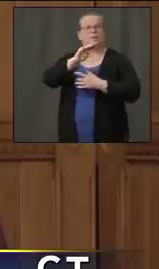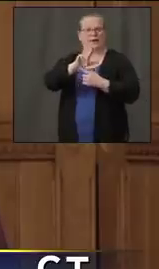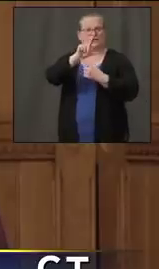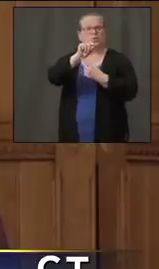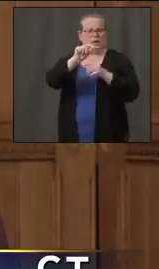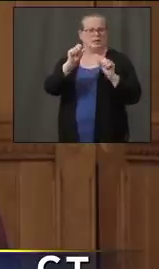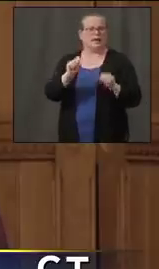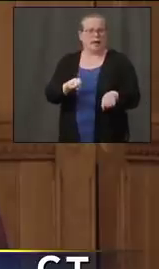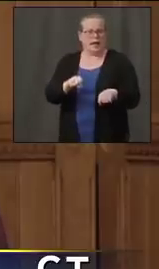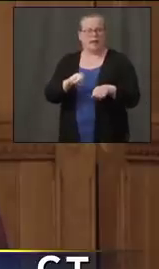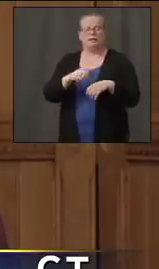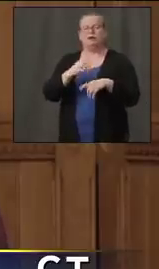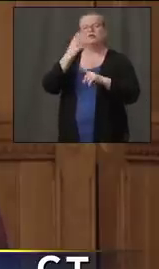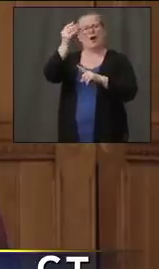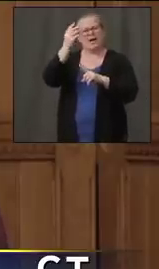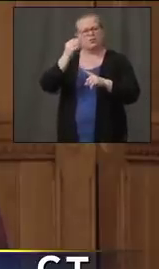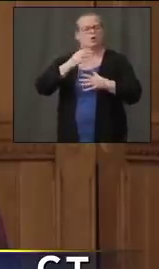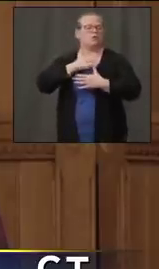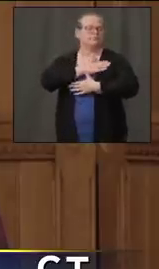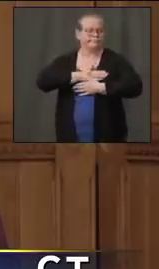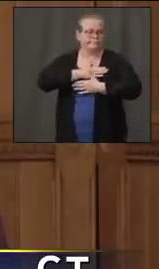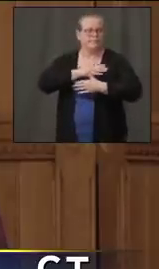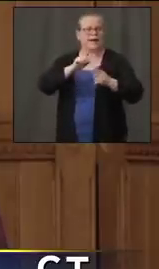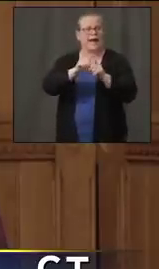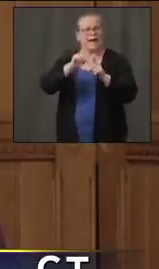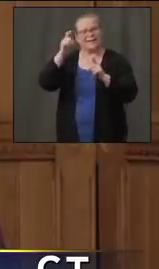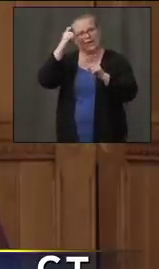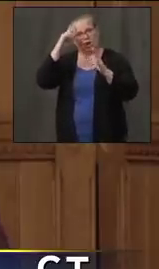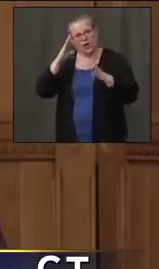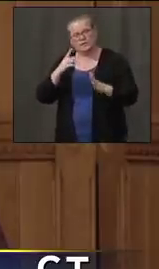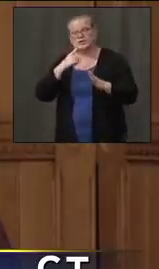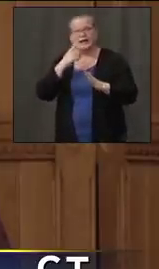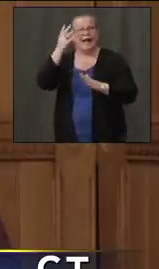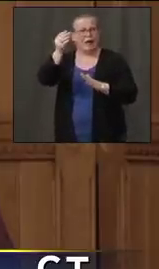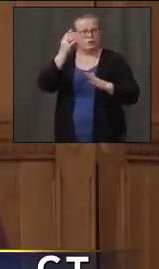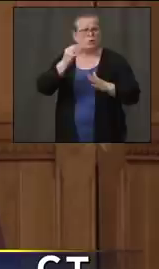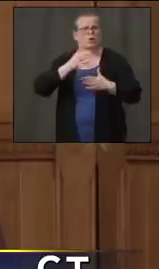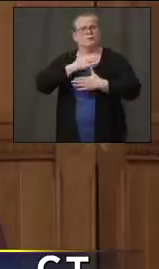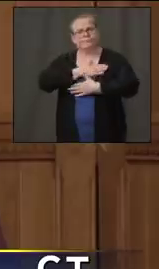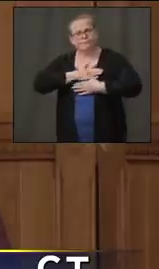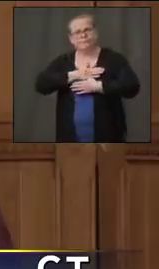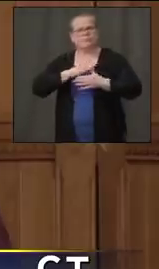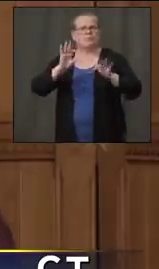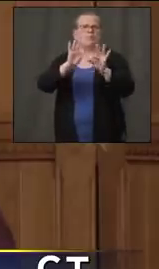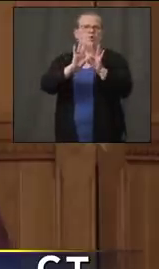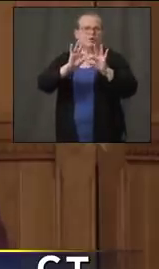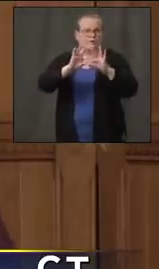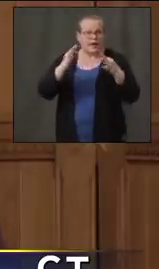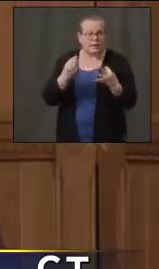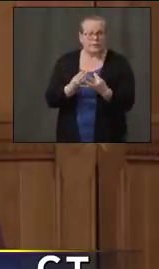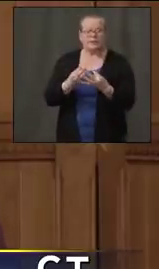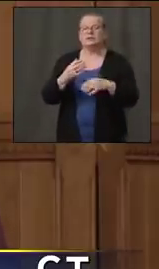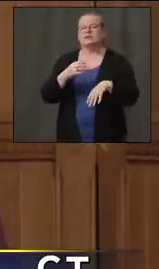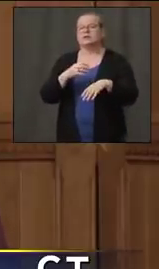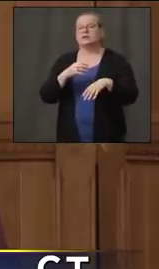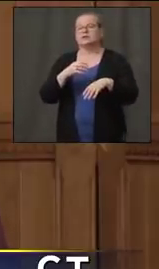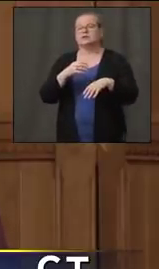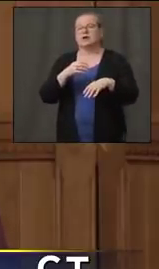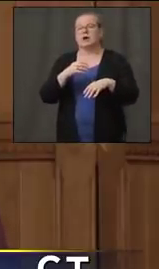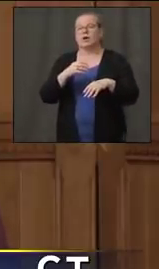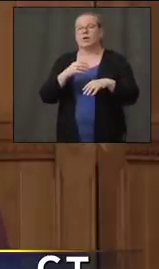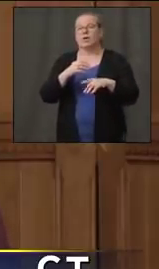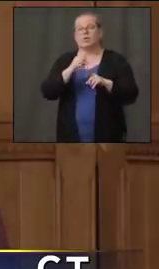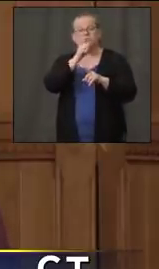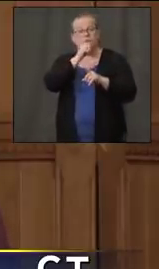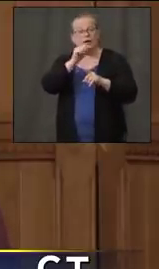weather gets better, we understand how important that is for families and individuals. So, campgrounds we thought was an example of an avenue that we could let folks